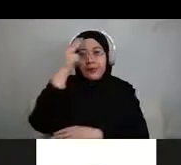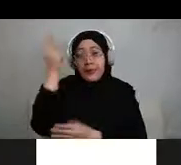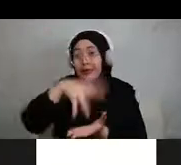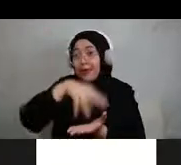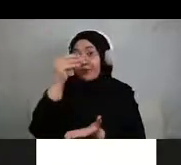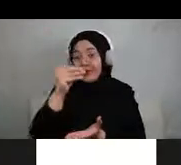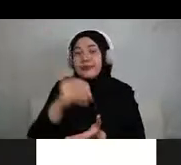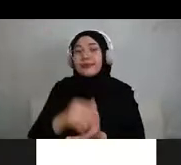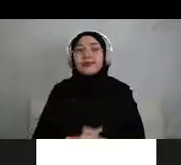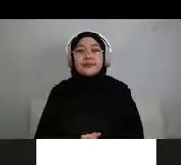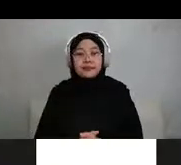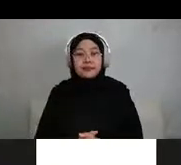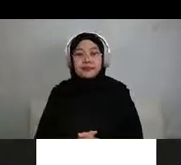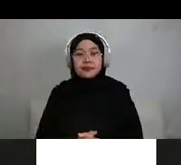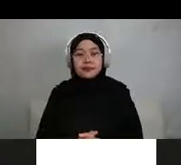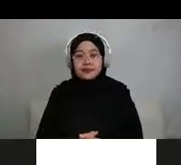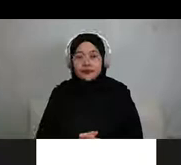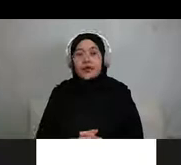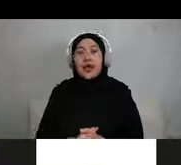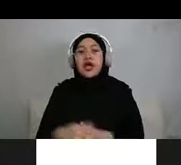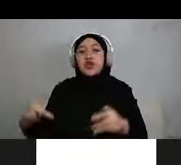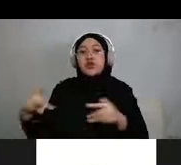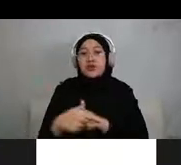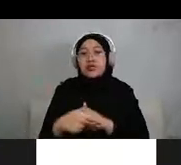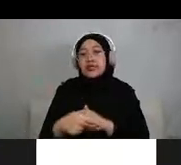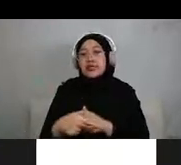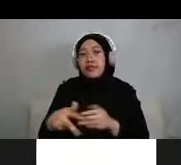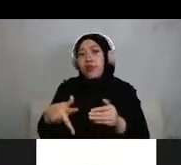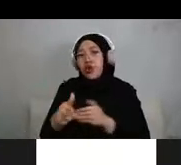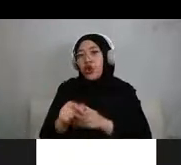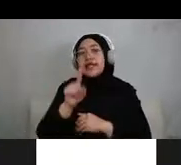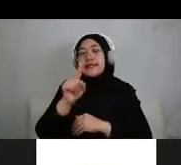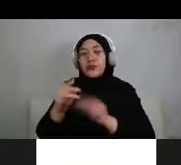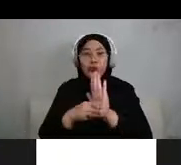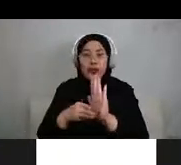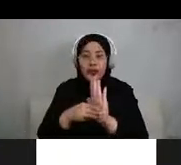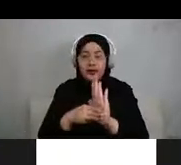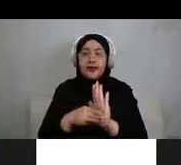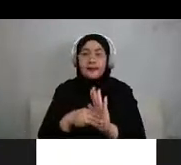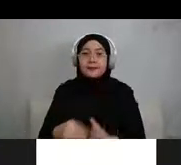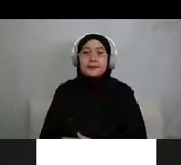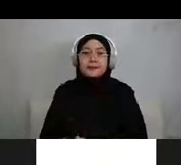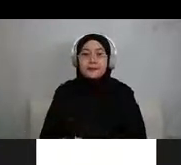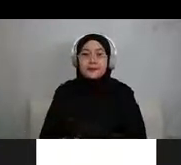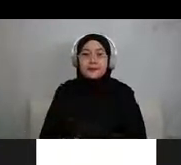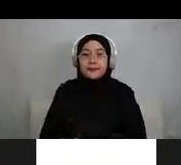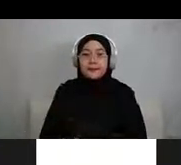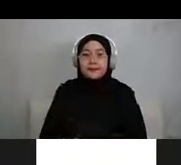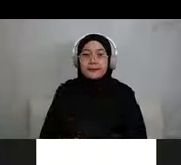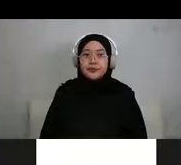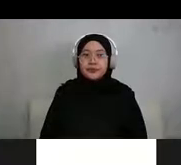A subsidy of 1 billion rupiah per bus was made available from the national government. Cost overrun support from the sponsors. So